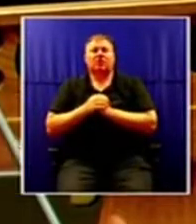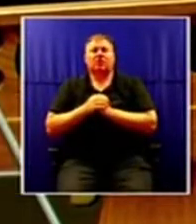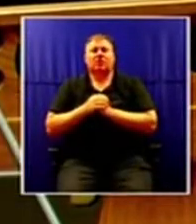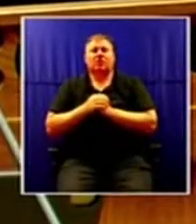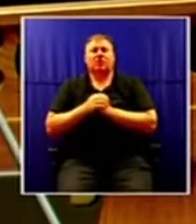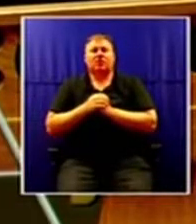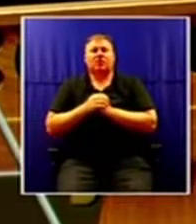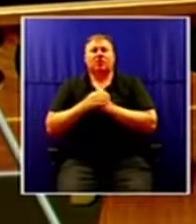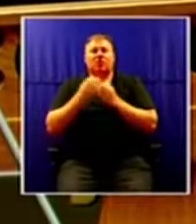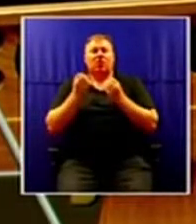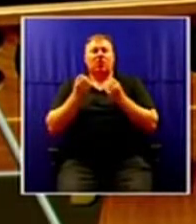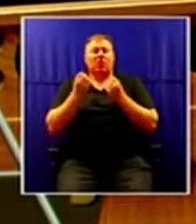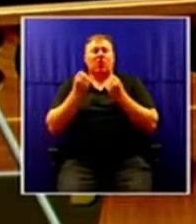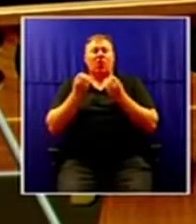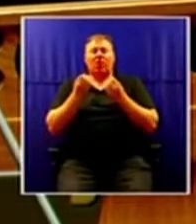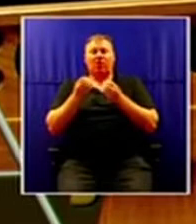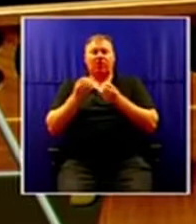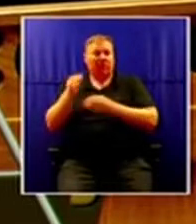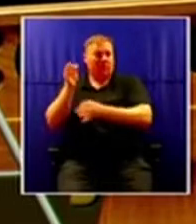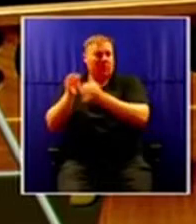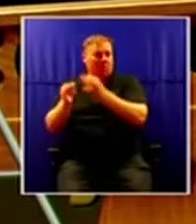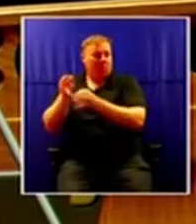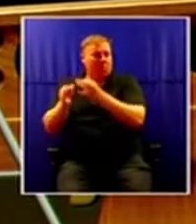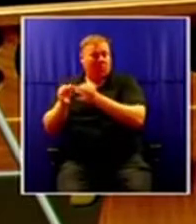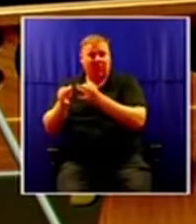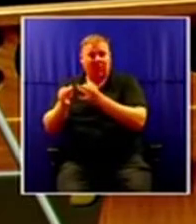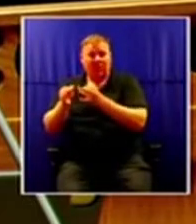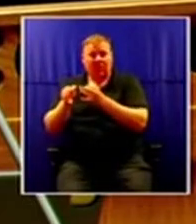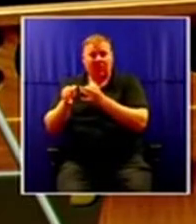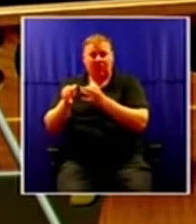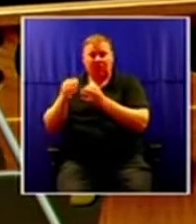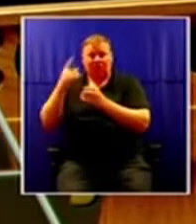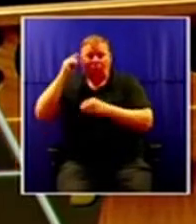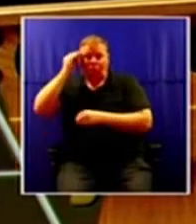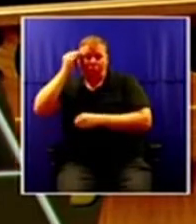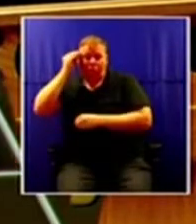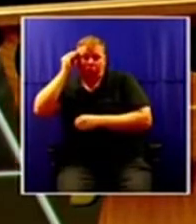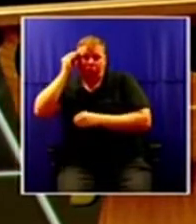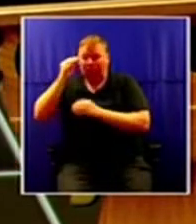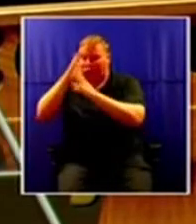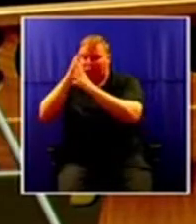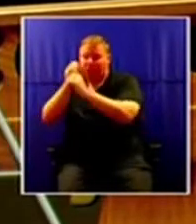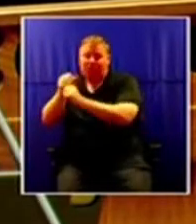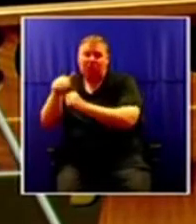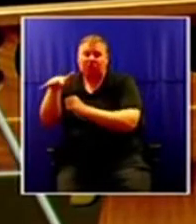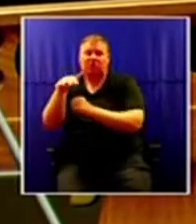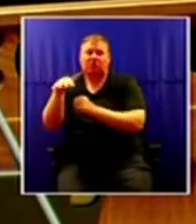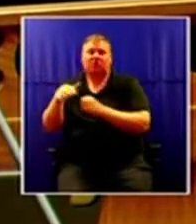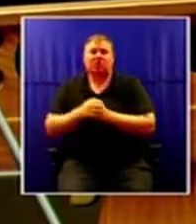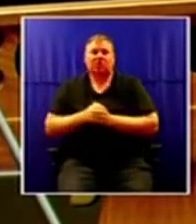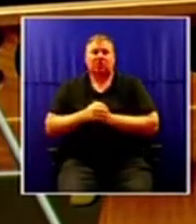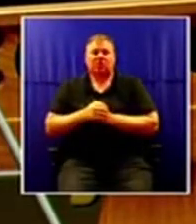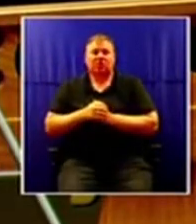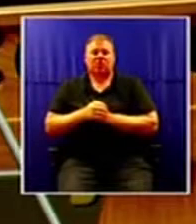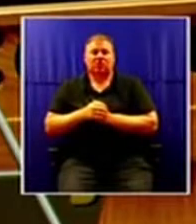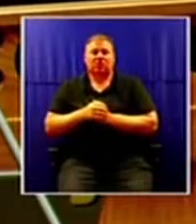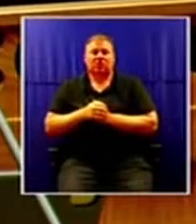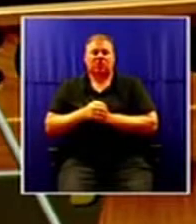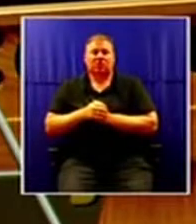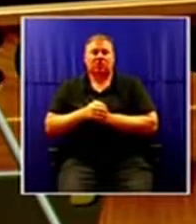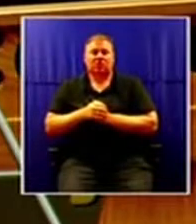the political intrigues of the day. We are too often overcome by the